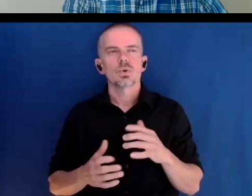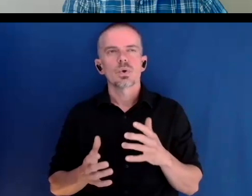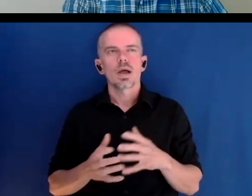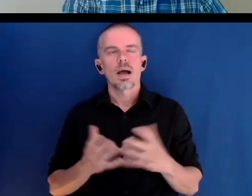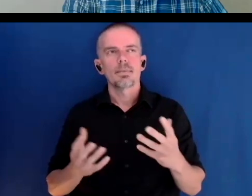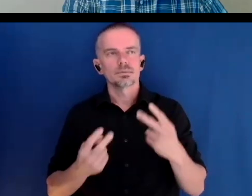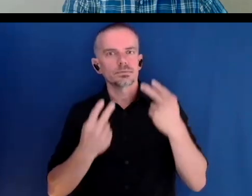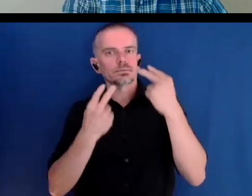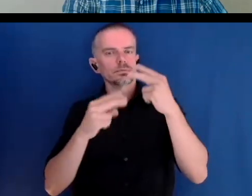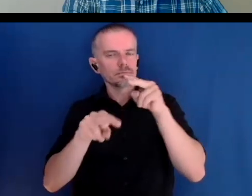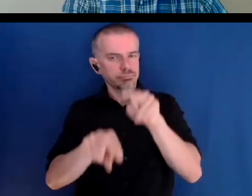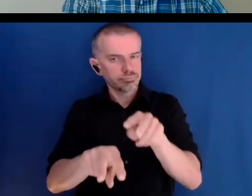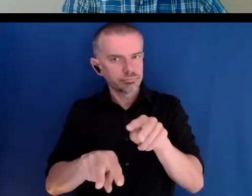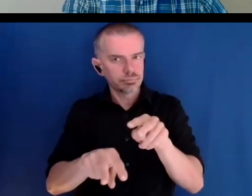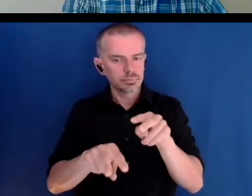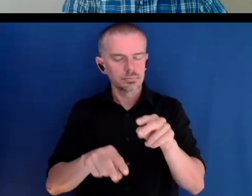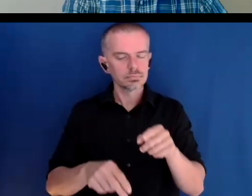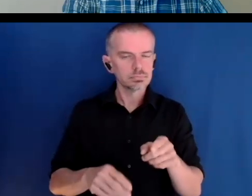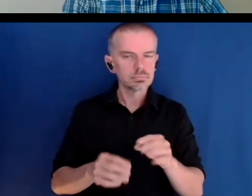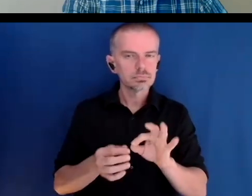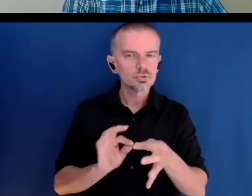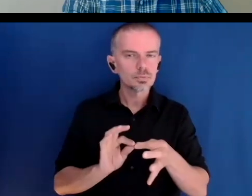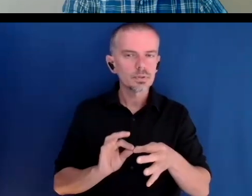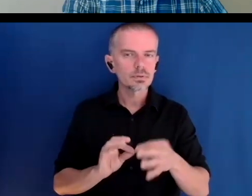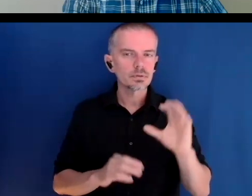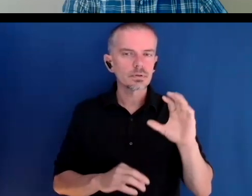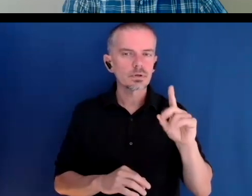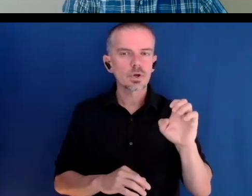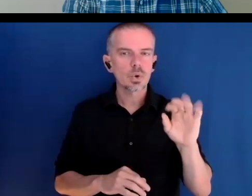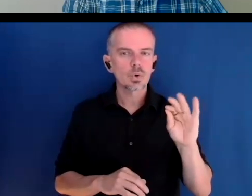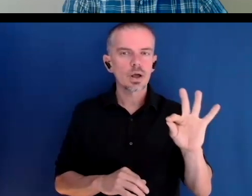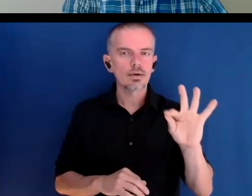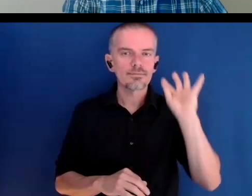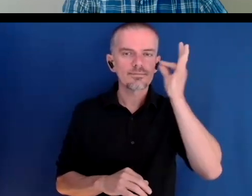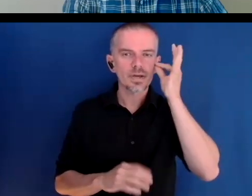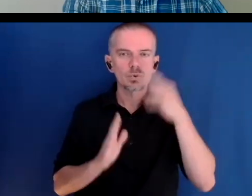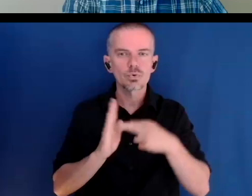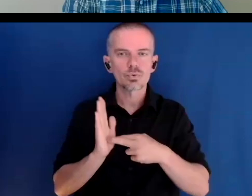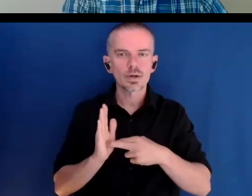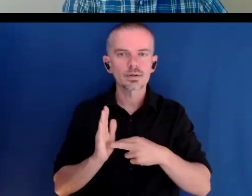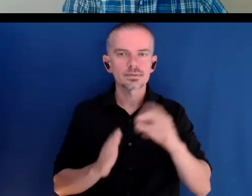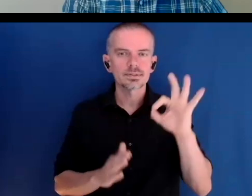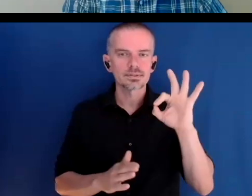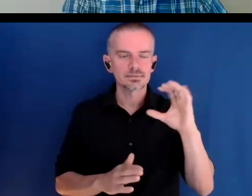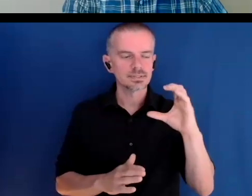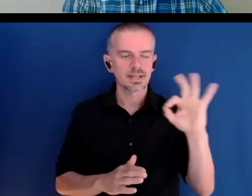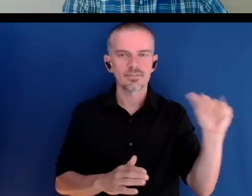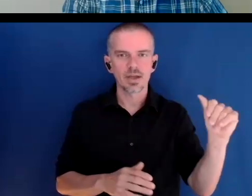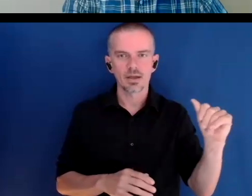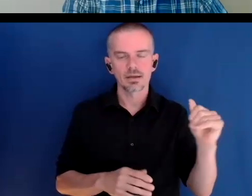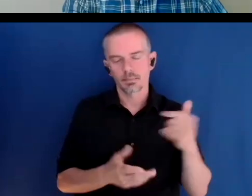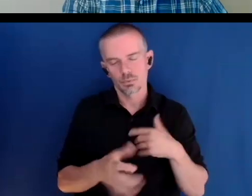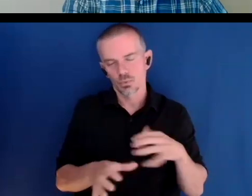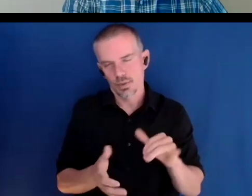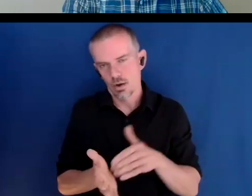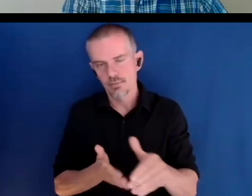scrutiny around interpreting Code of Federal Regulations, which Midori, of course, does all the time, but how